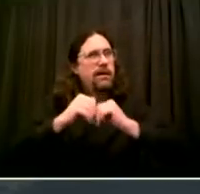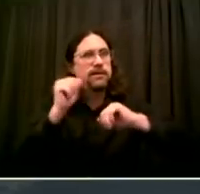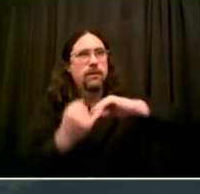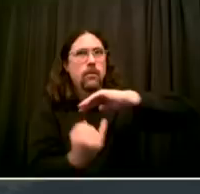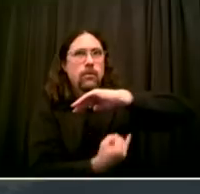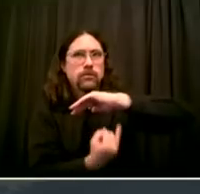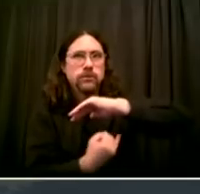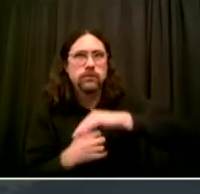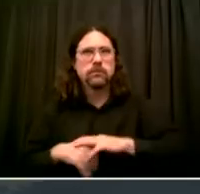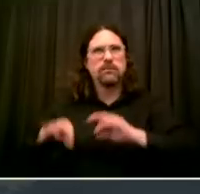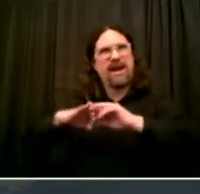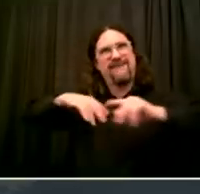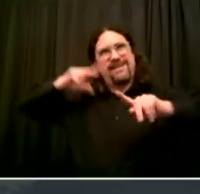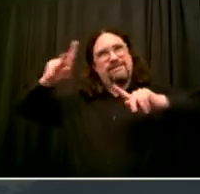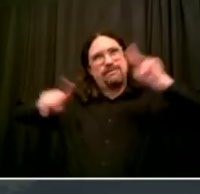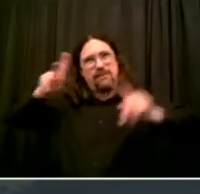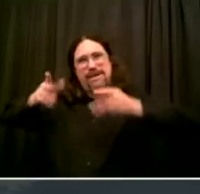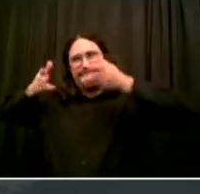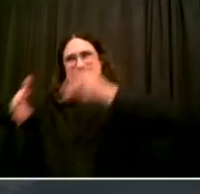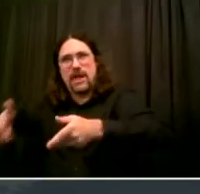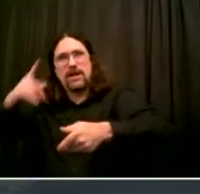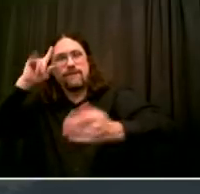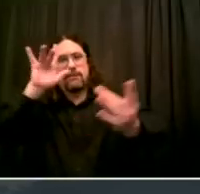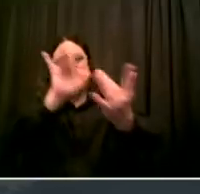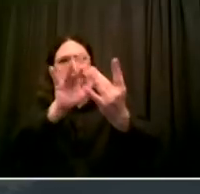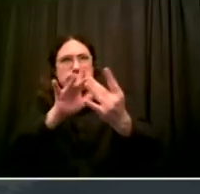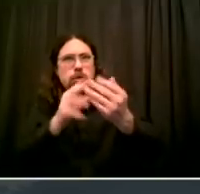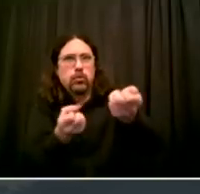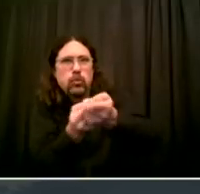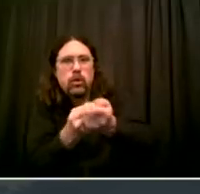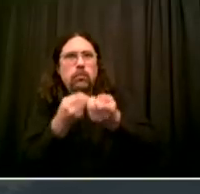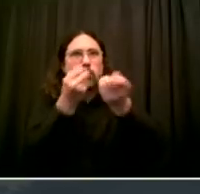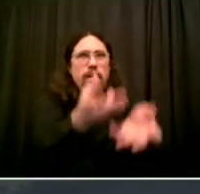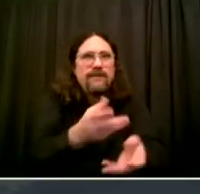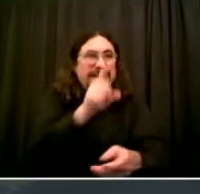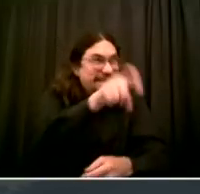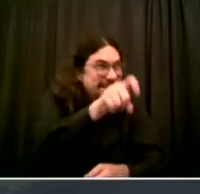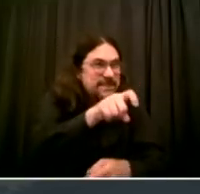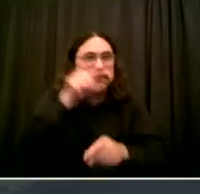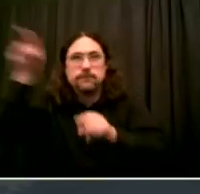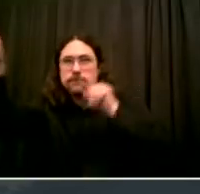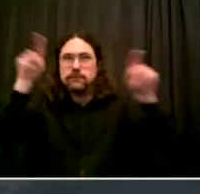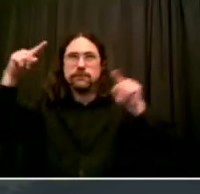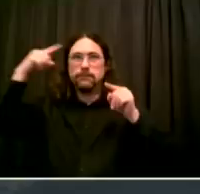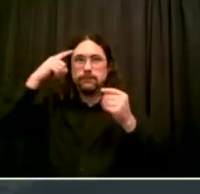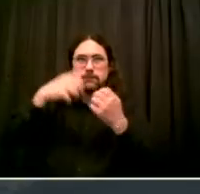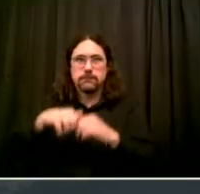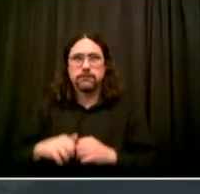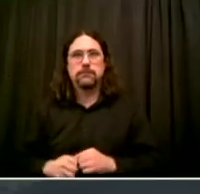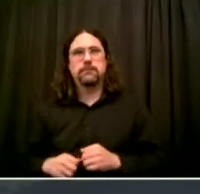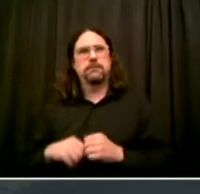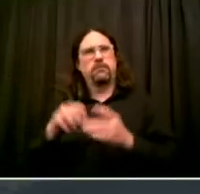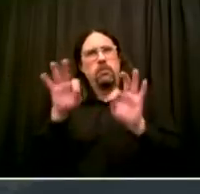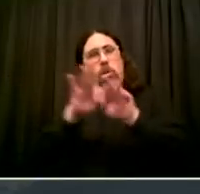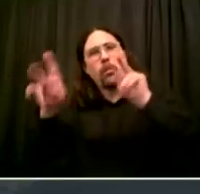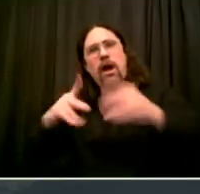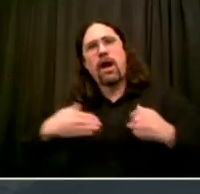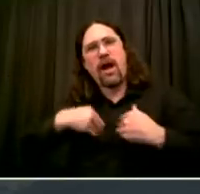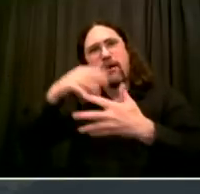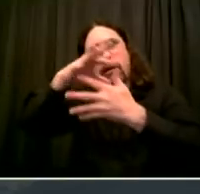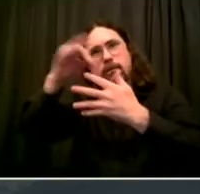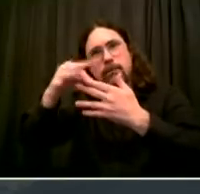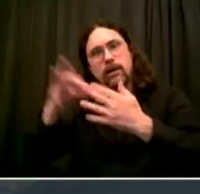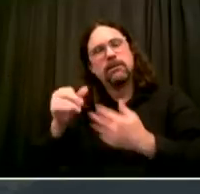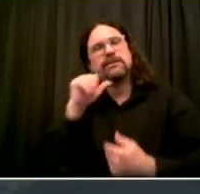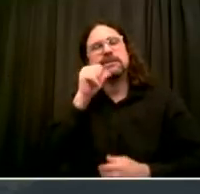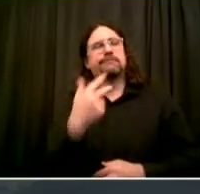feel okay if they either need to stay home alone, away from the other members of the household, or need to go to a hotel. People need to